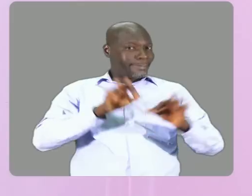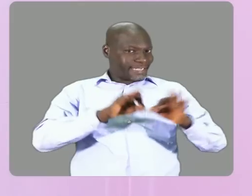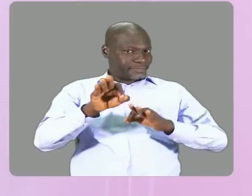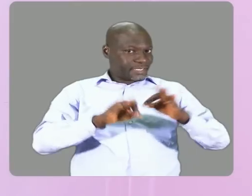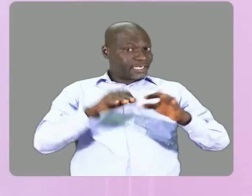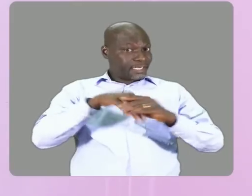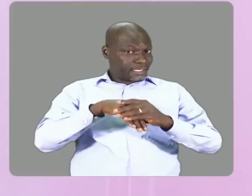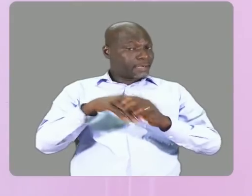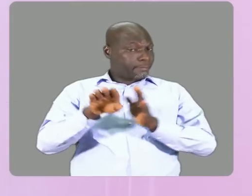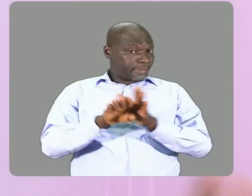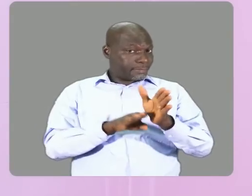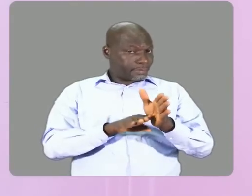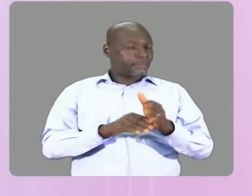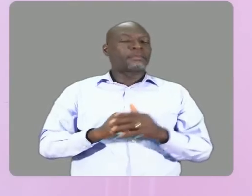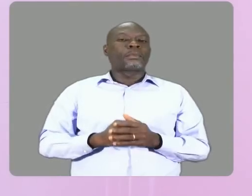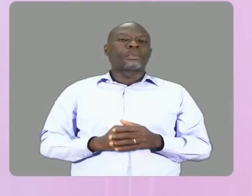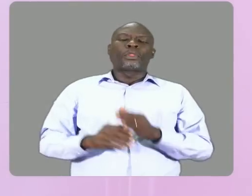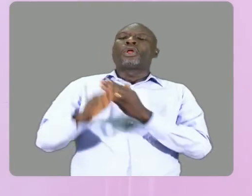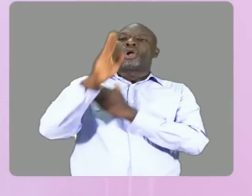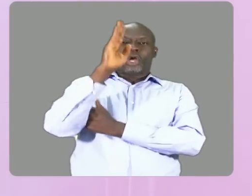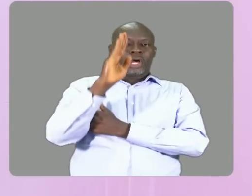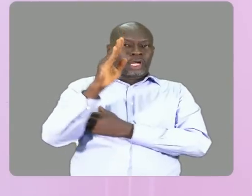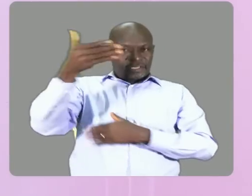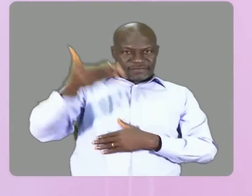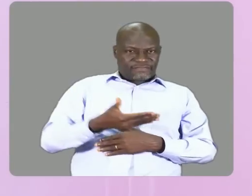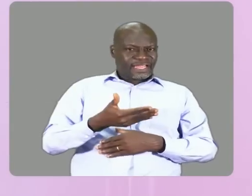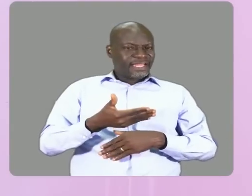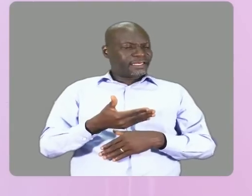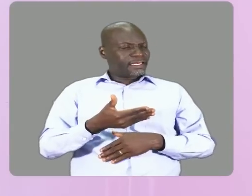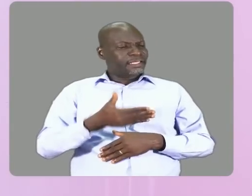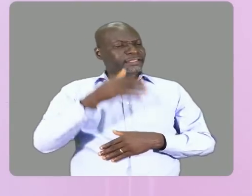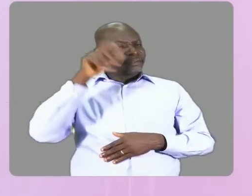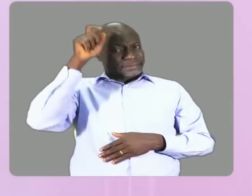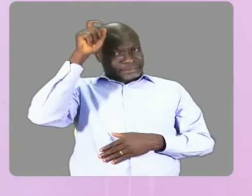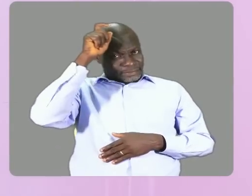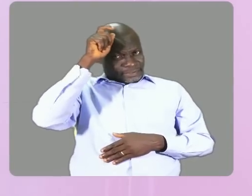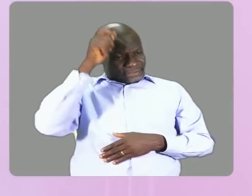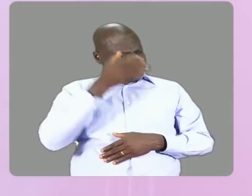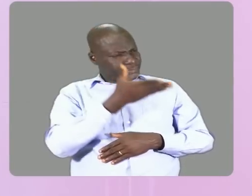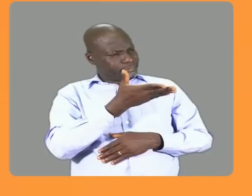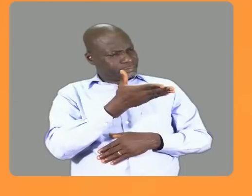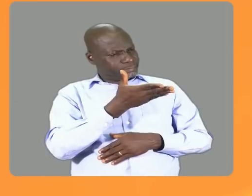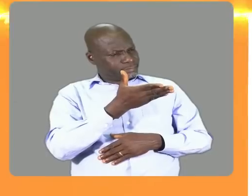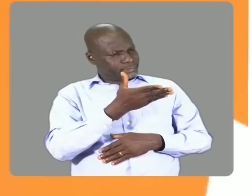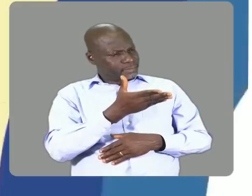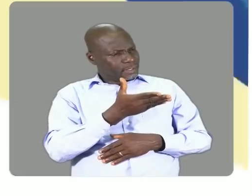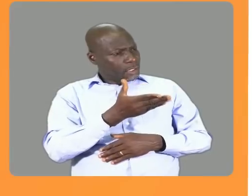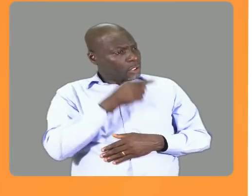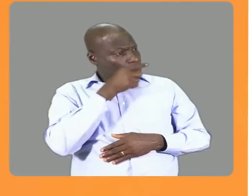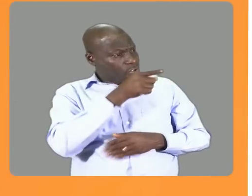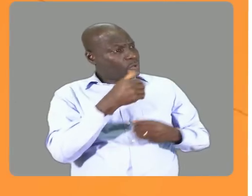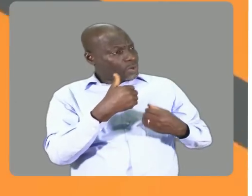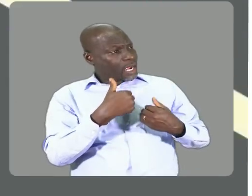mu. Weno nyankopon efre Satan. Eno wakachane ene se. Have